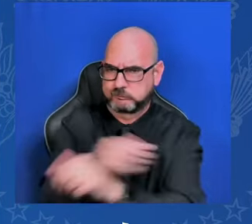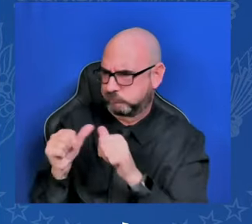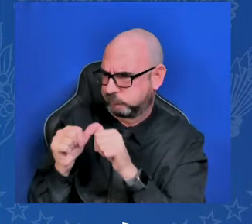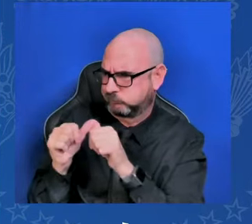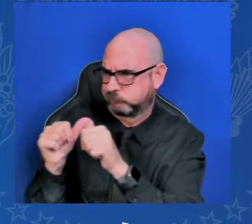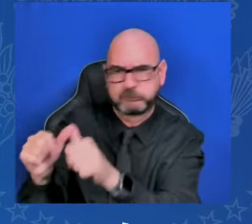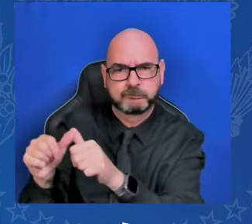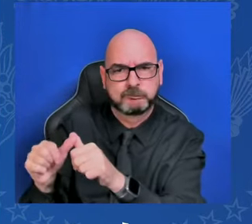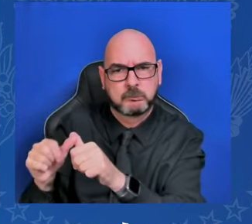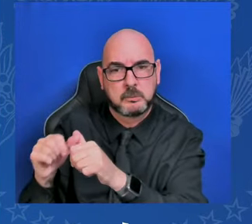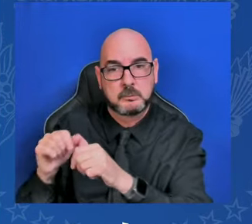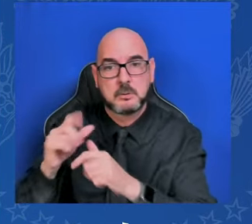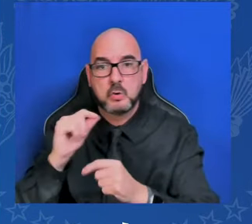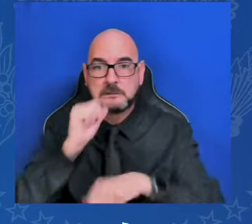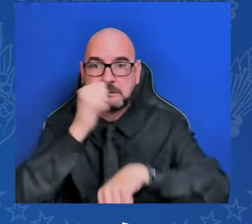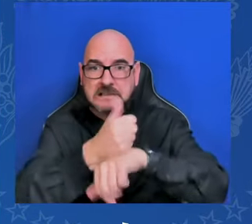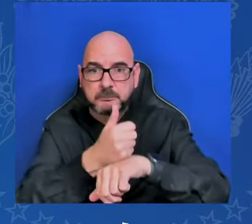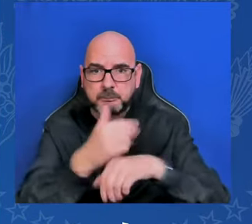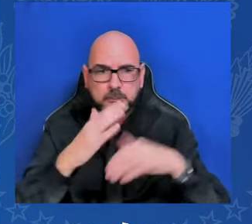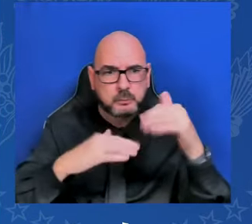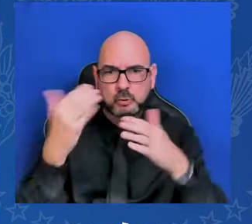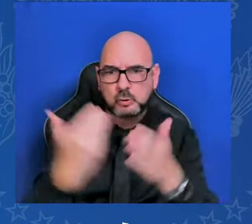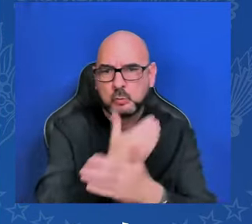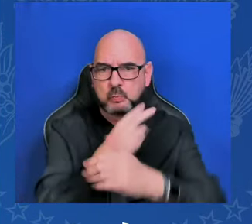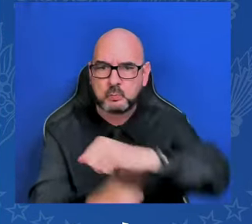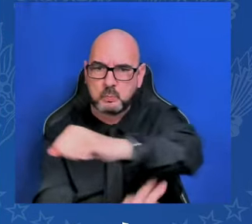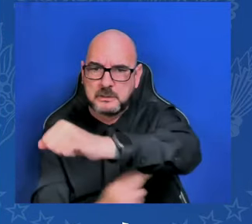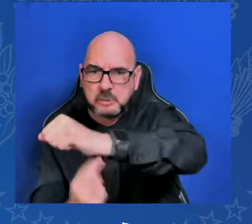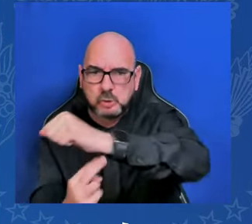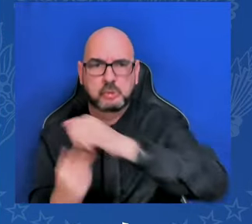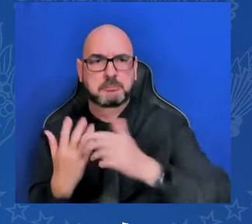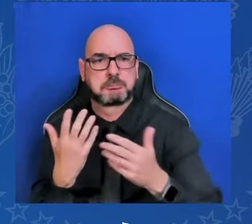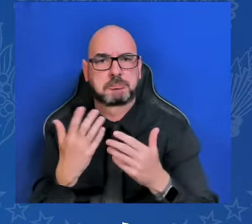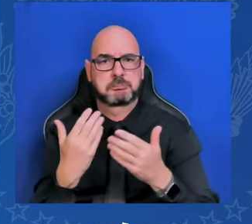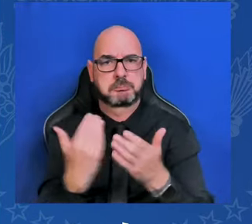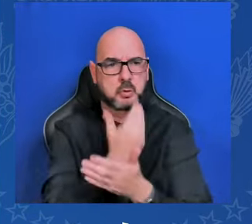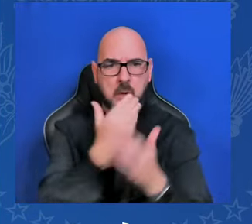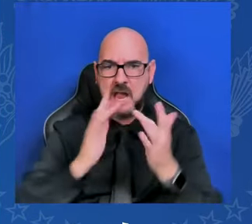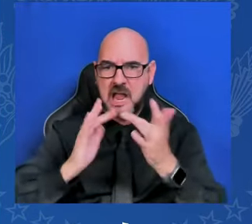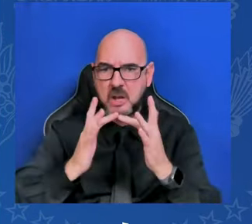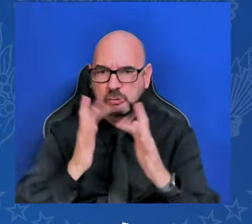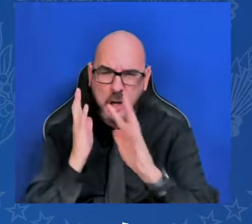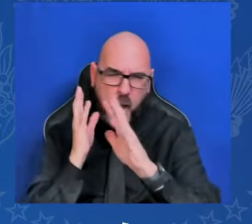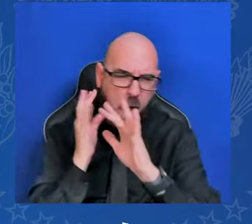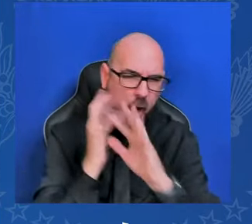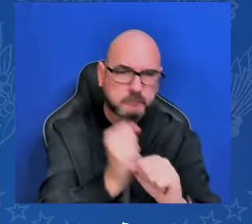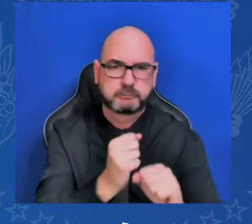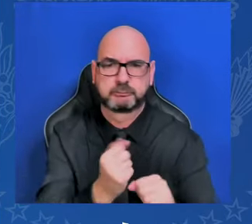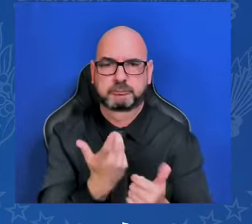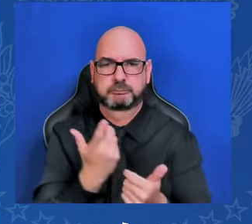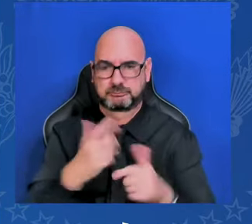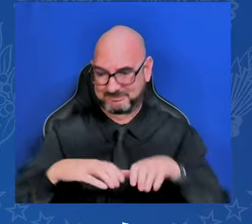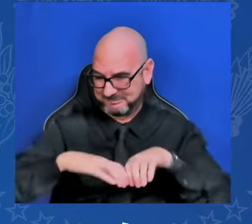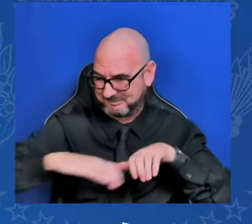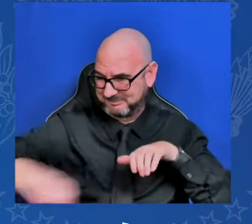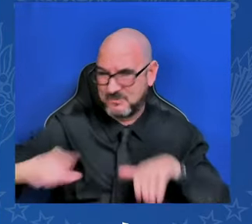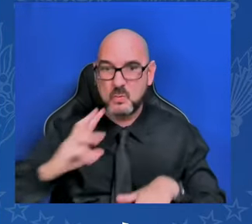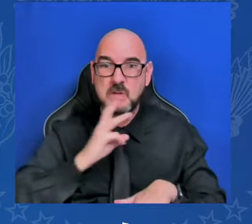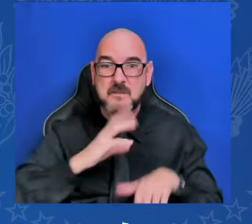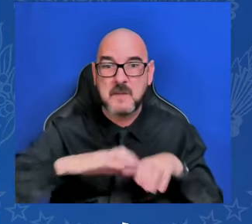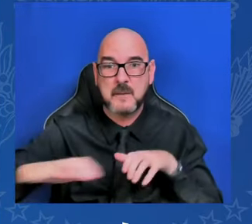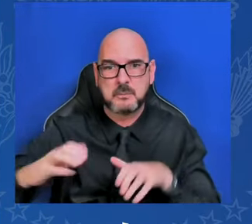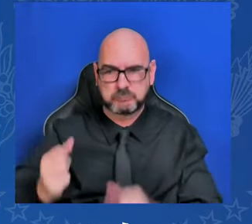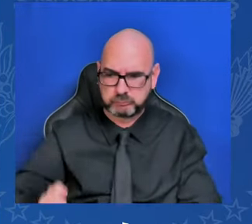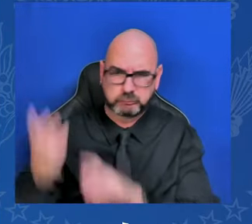factory, every new high-speed rail internet, with every poisonous lead pipe removed, I see something else happening now and